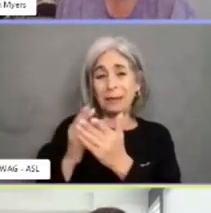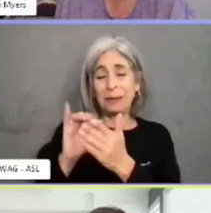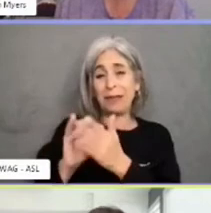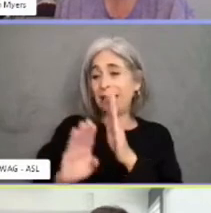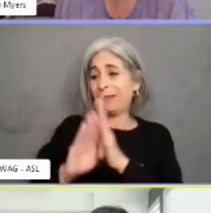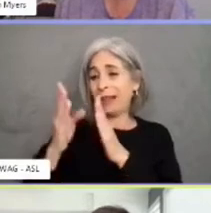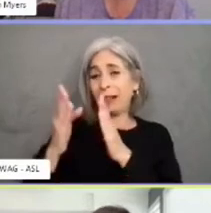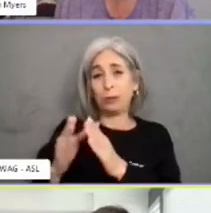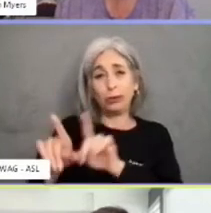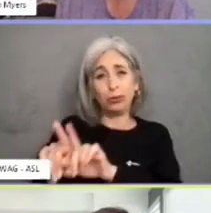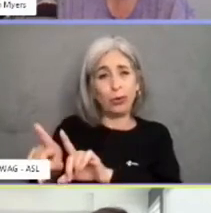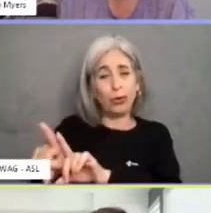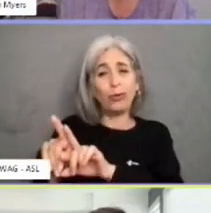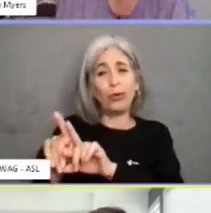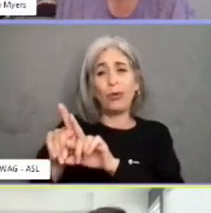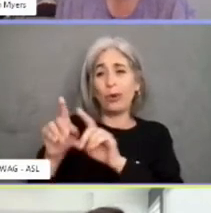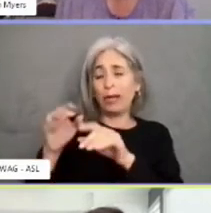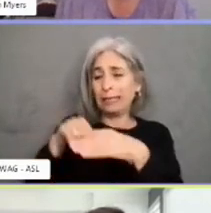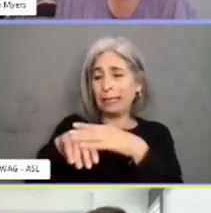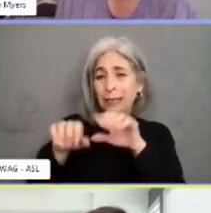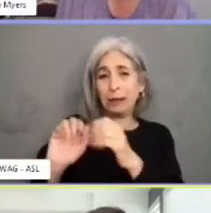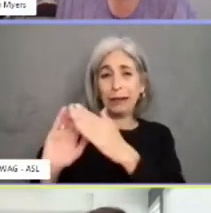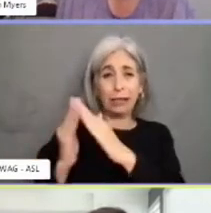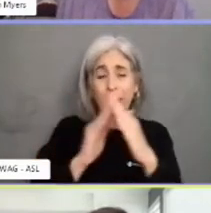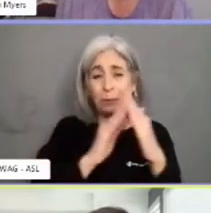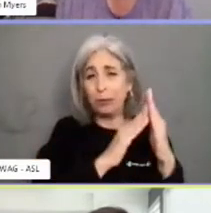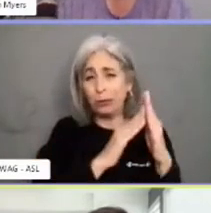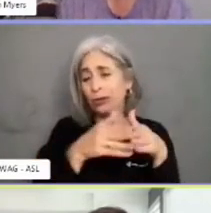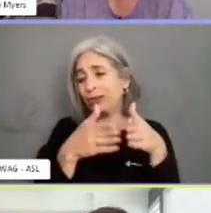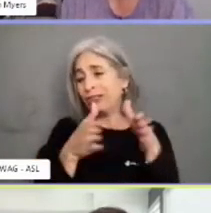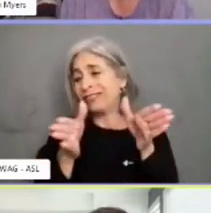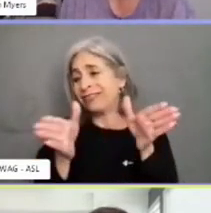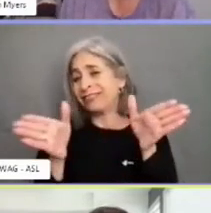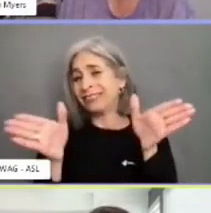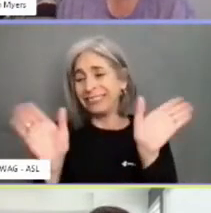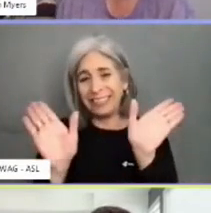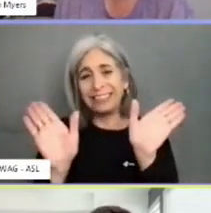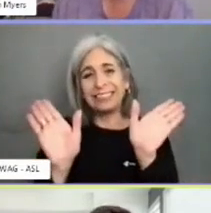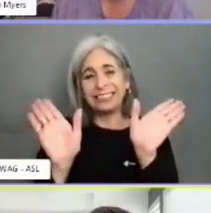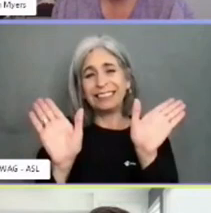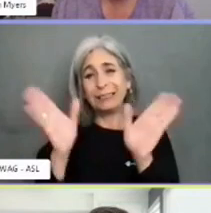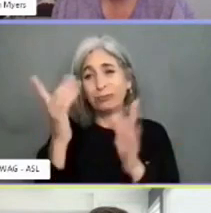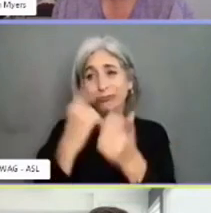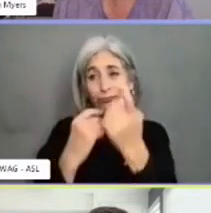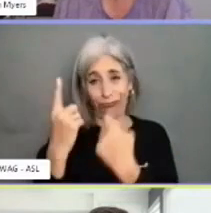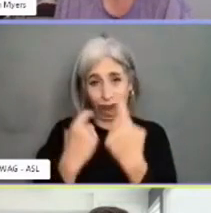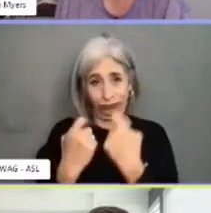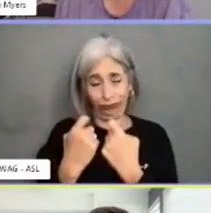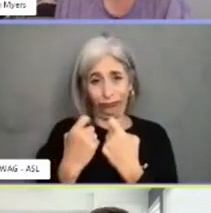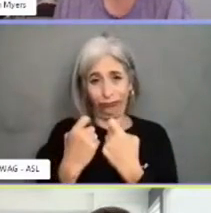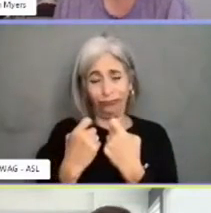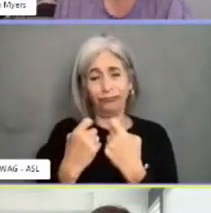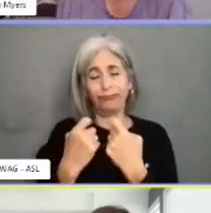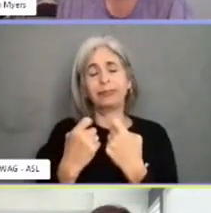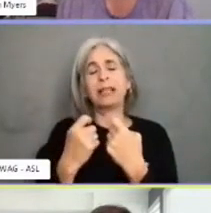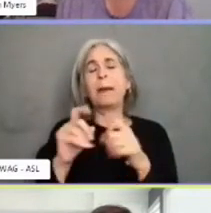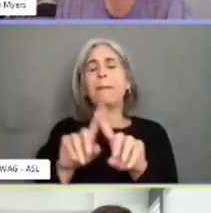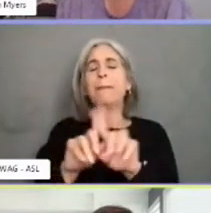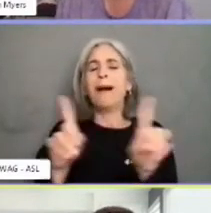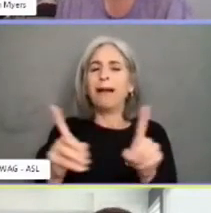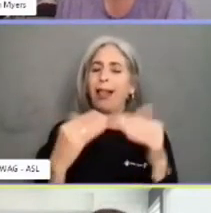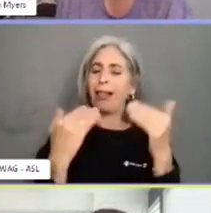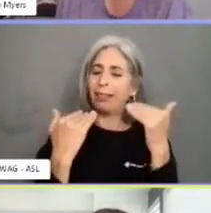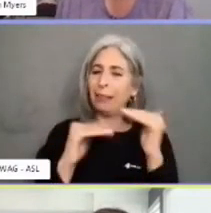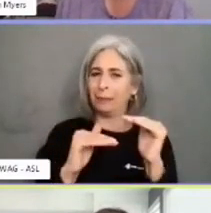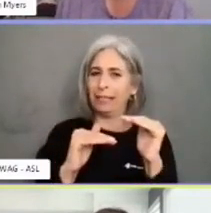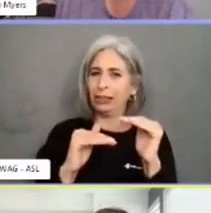developers and the accessibility community in general has asked about. But there are limitations there,